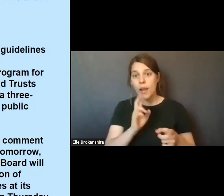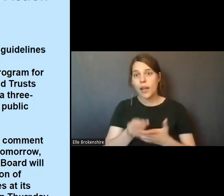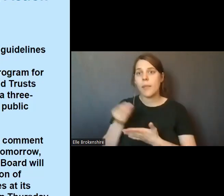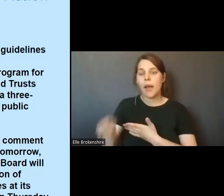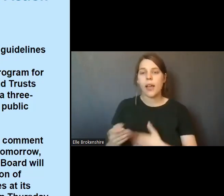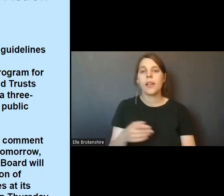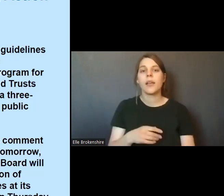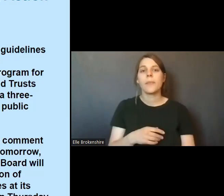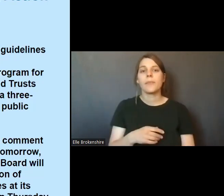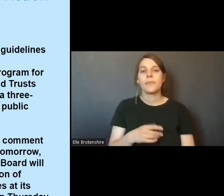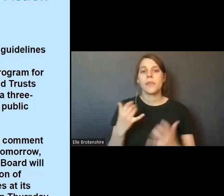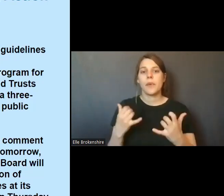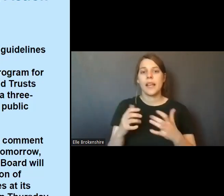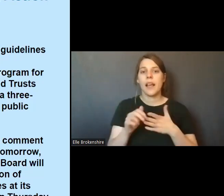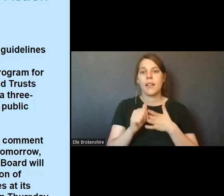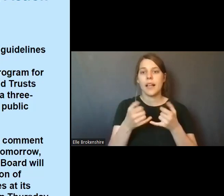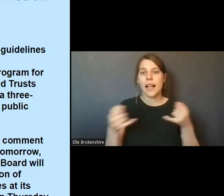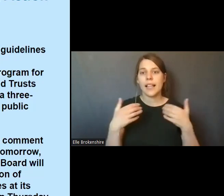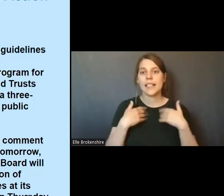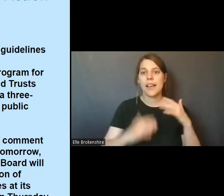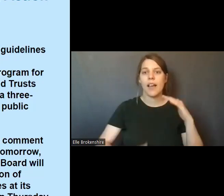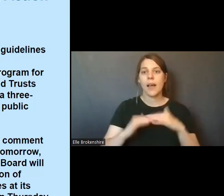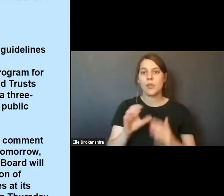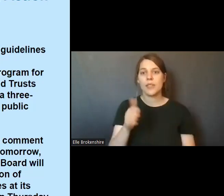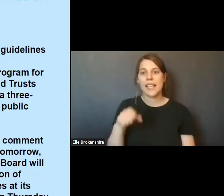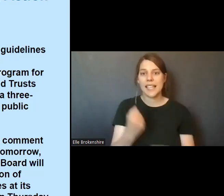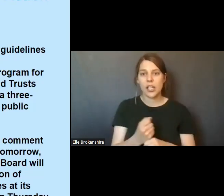guidelines currently allow for up to 10 years as a rental before